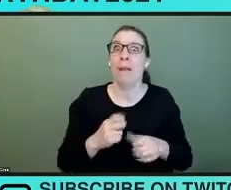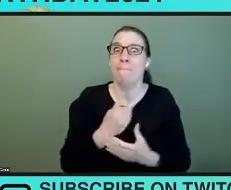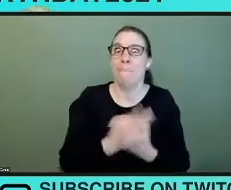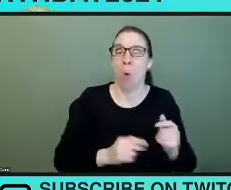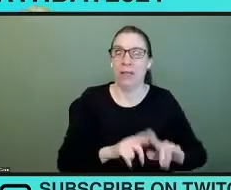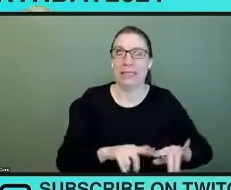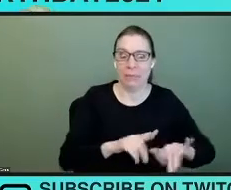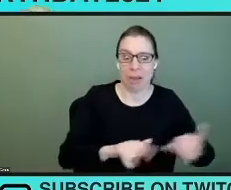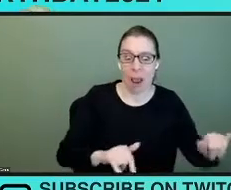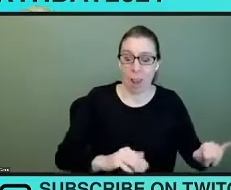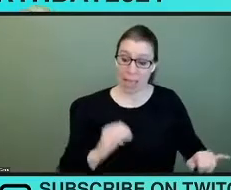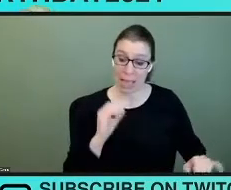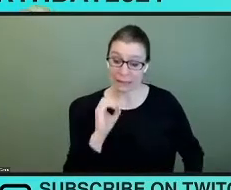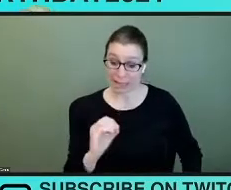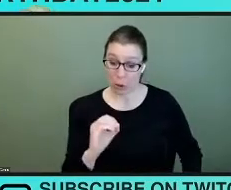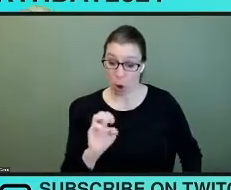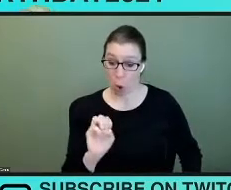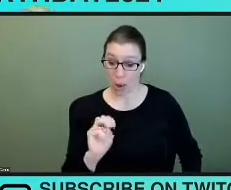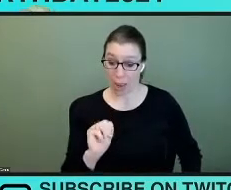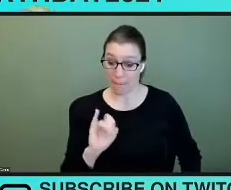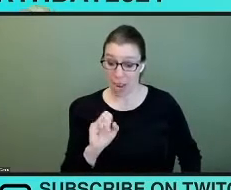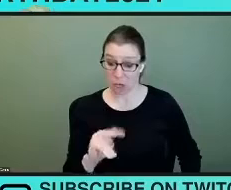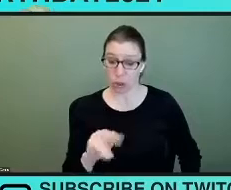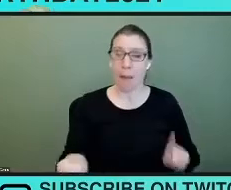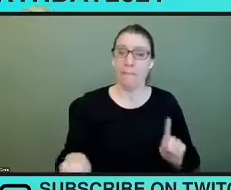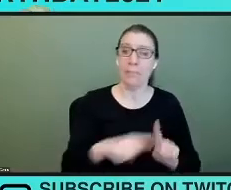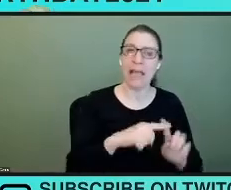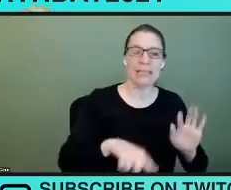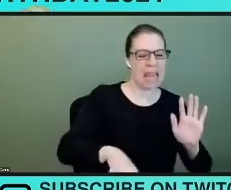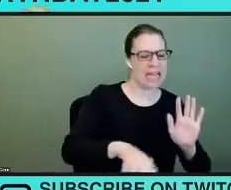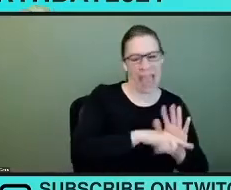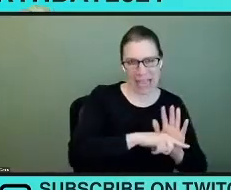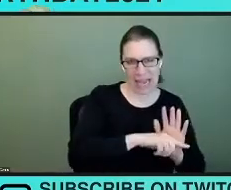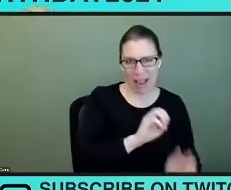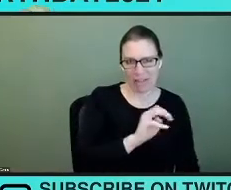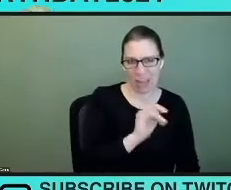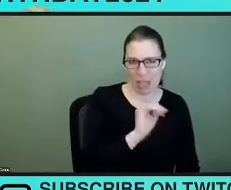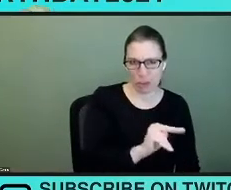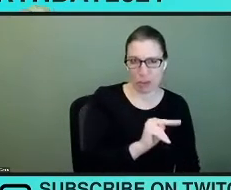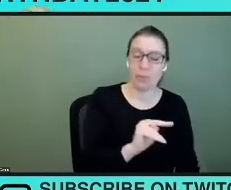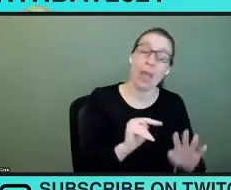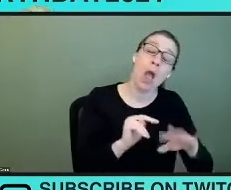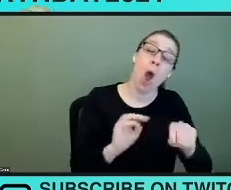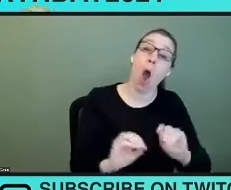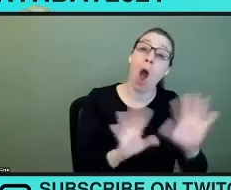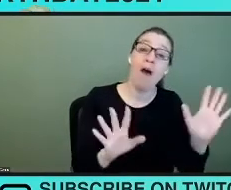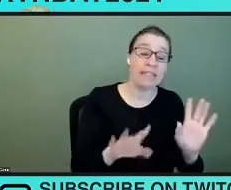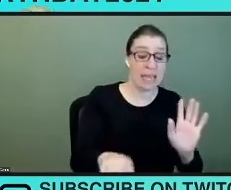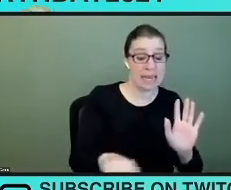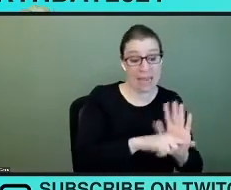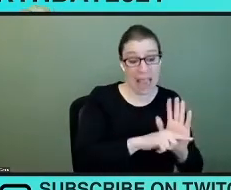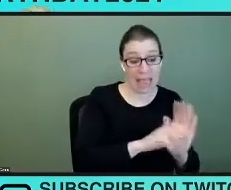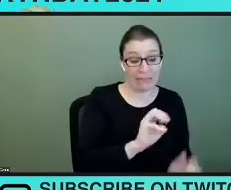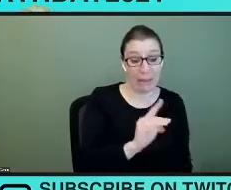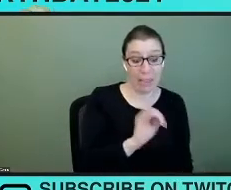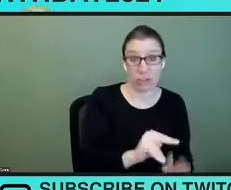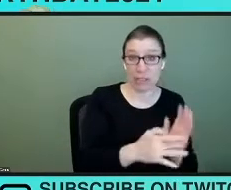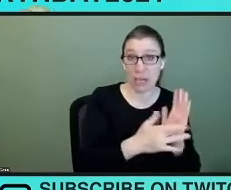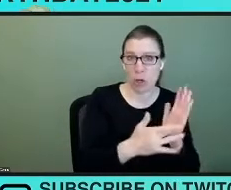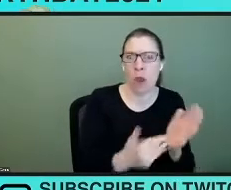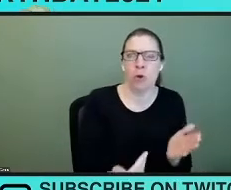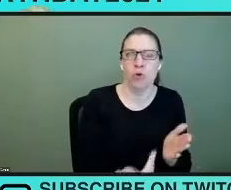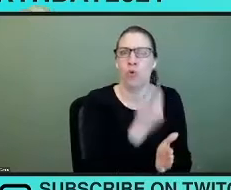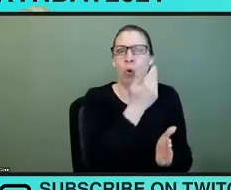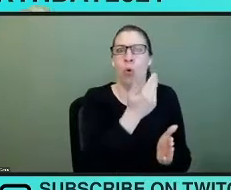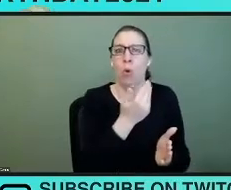interesting. So obviously, negative emission technology is harder because we are going through environment to